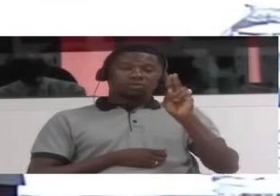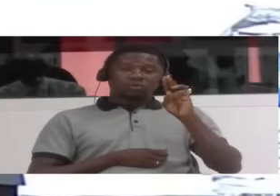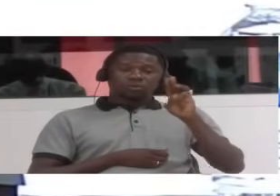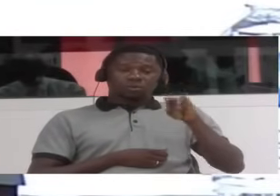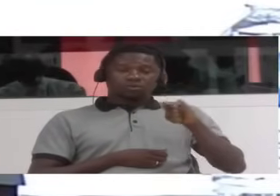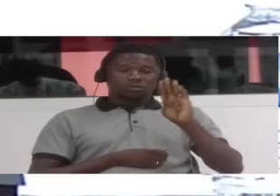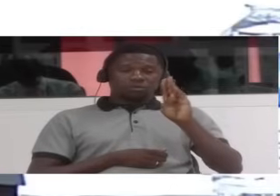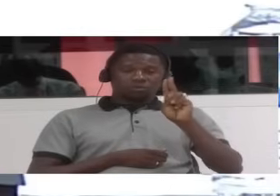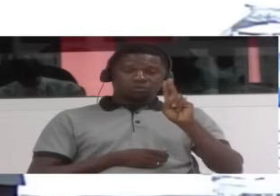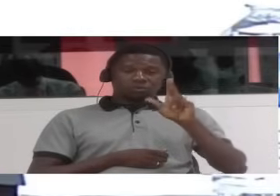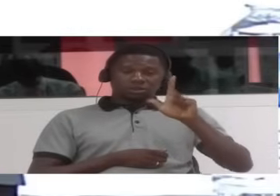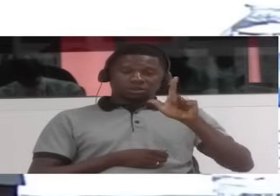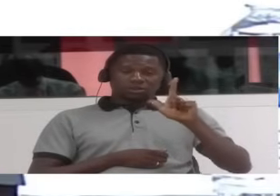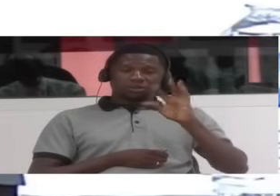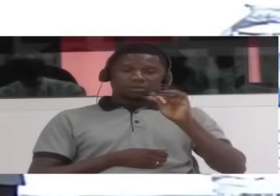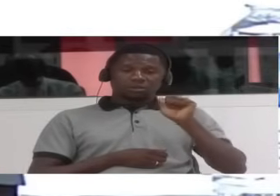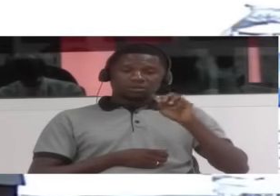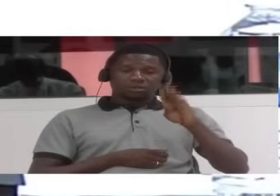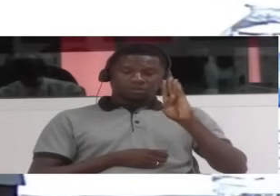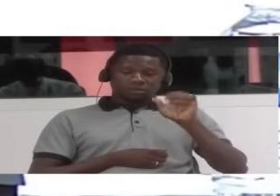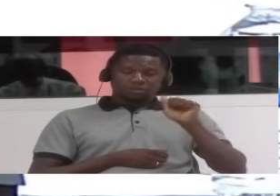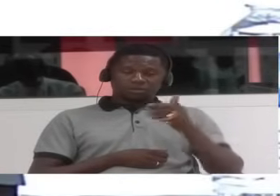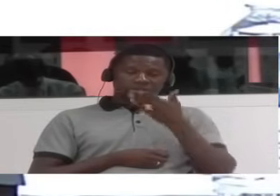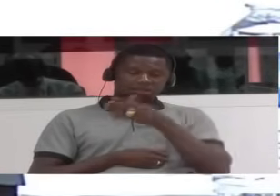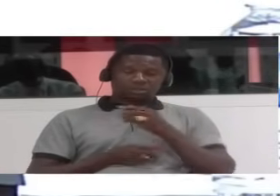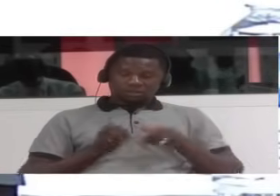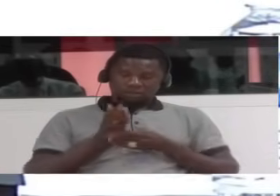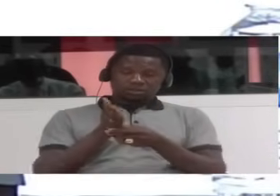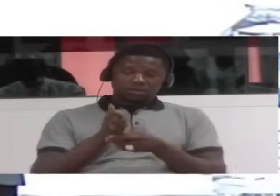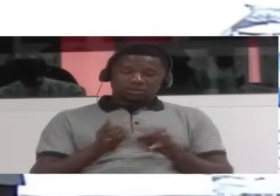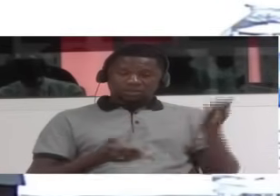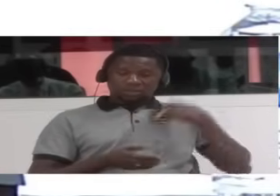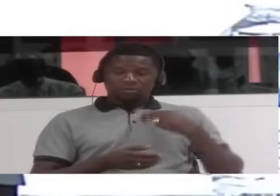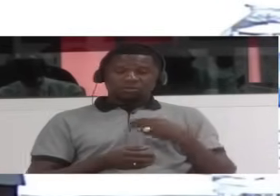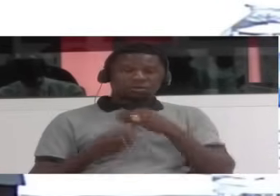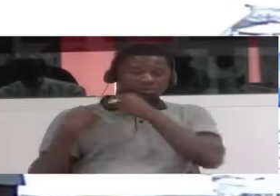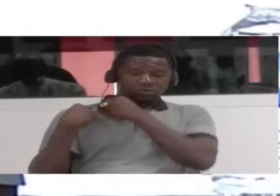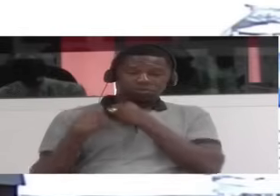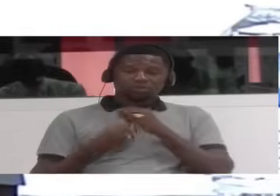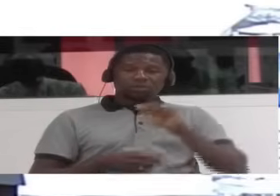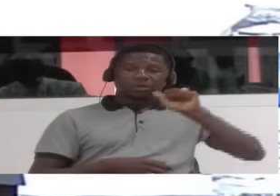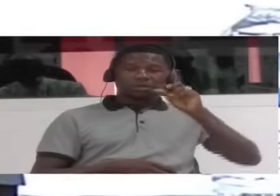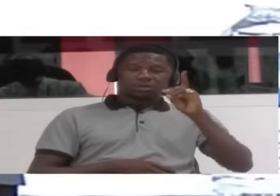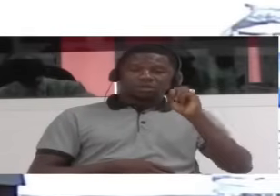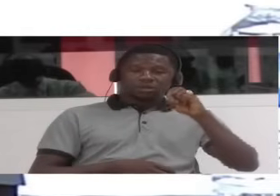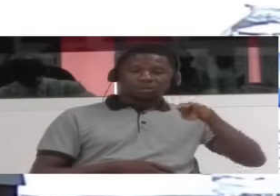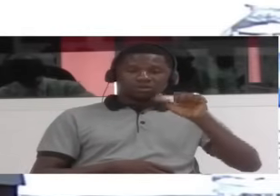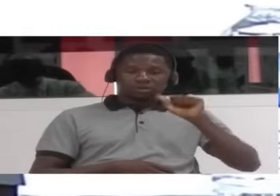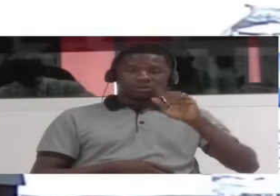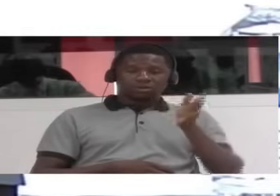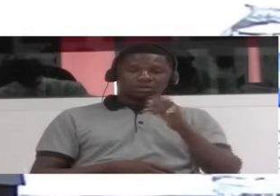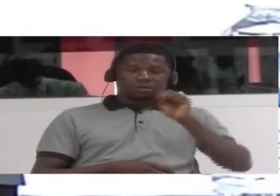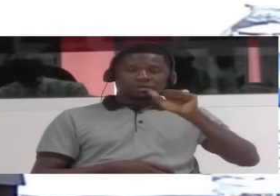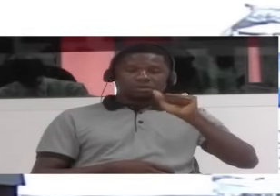commander. He came to my guard commander, that was Adam Asedi. He told him